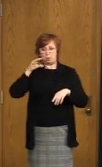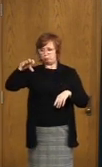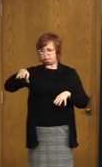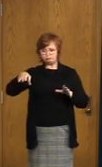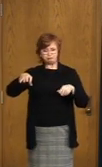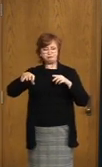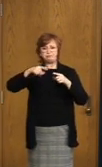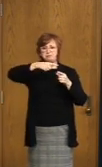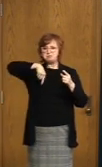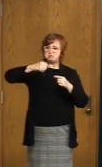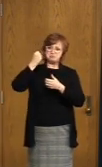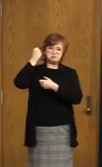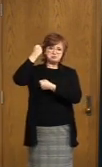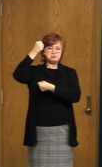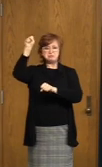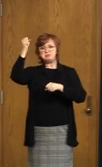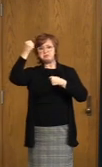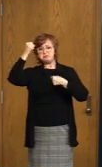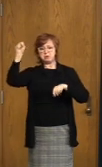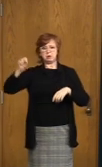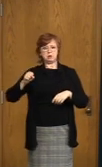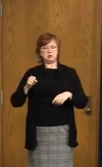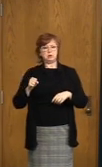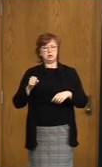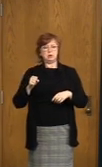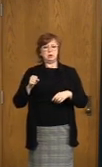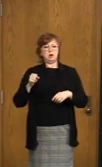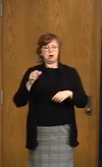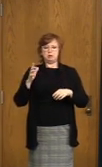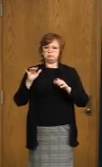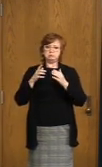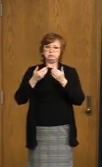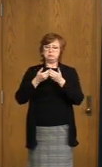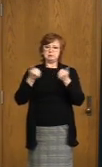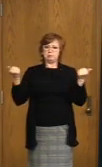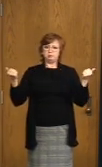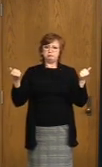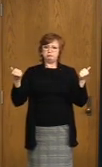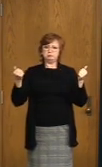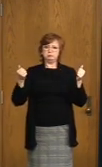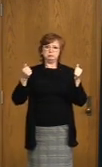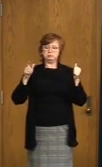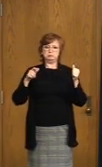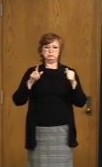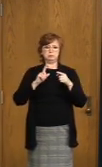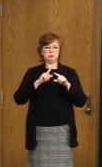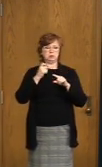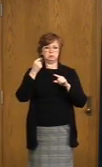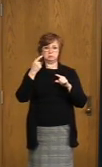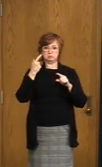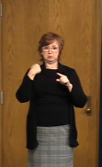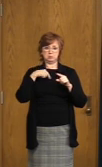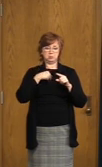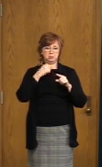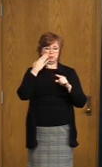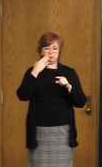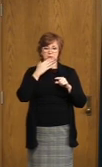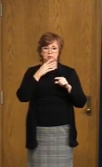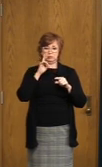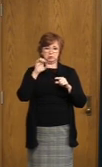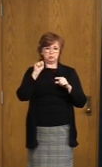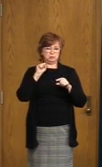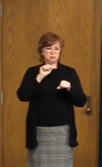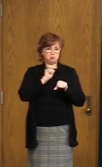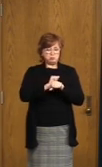and it was moved to a residential neighborhood where a very hardworking and very competent and very appreciated public